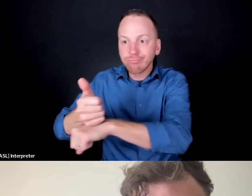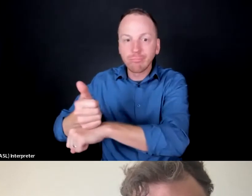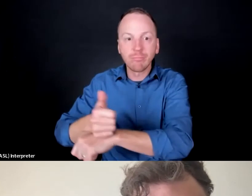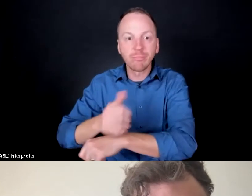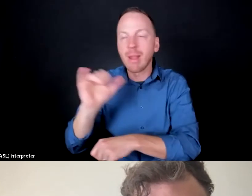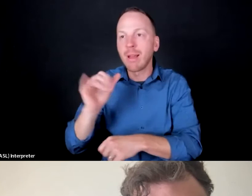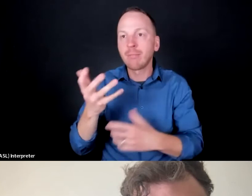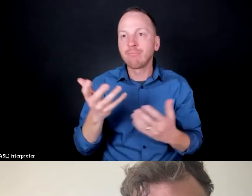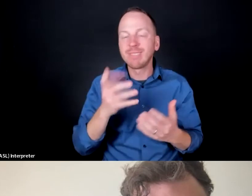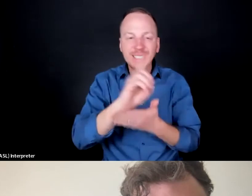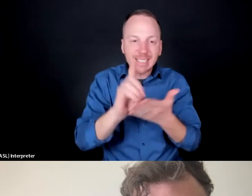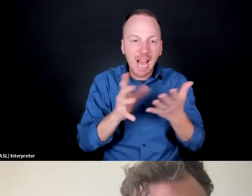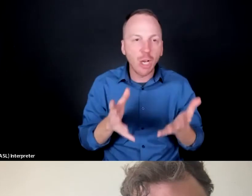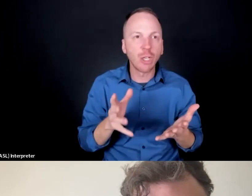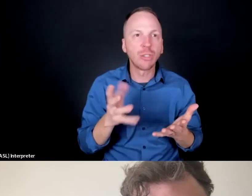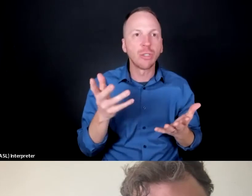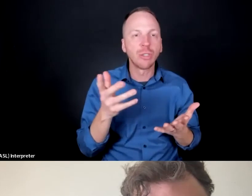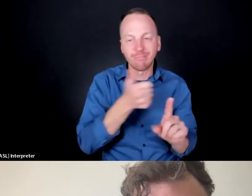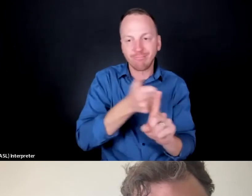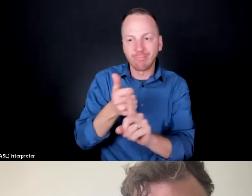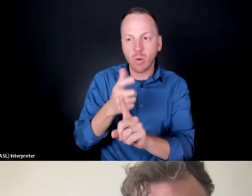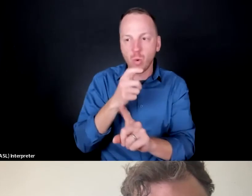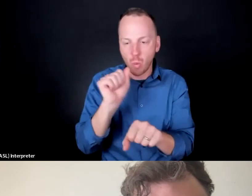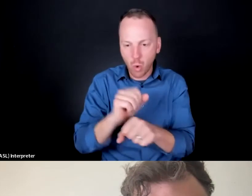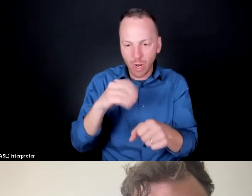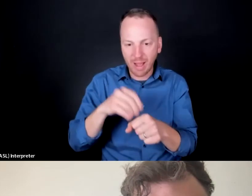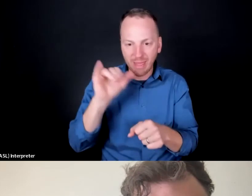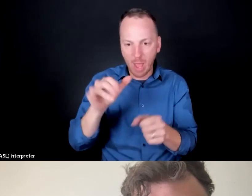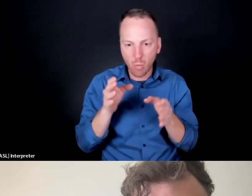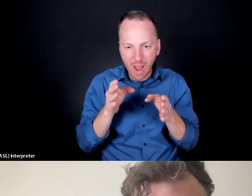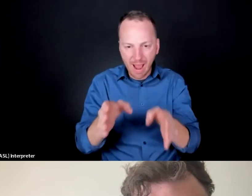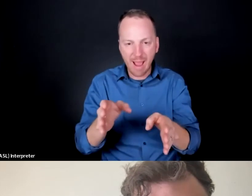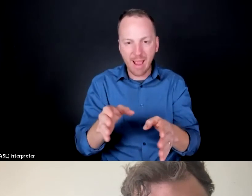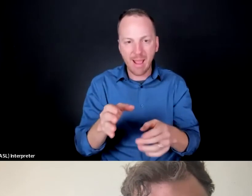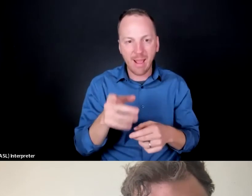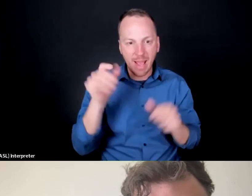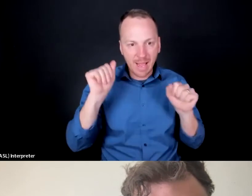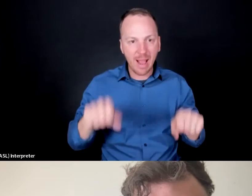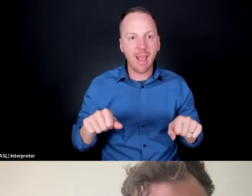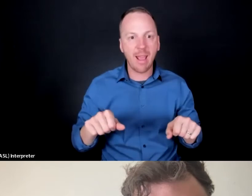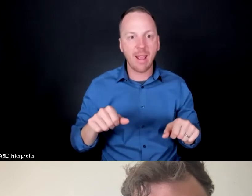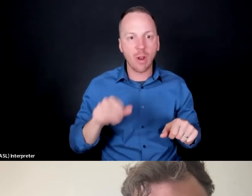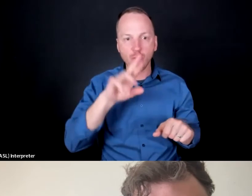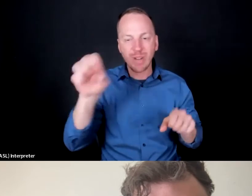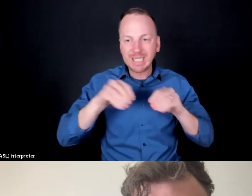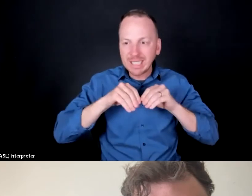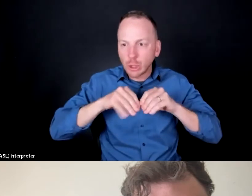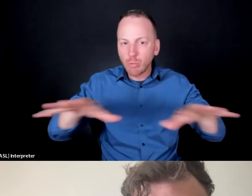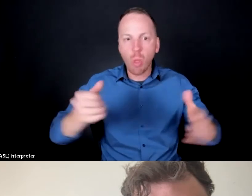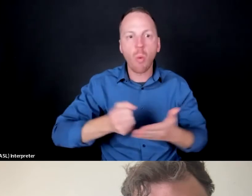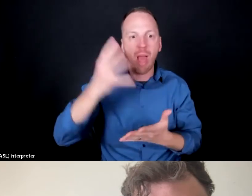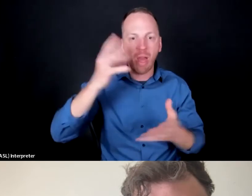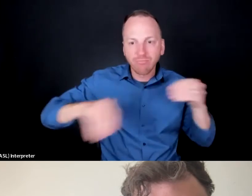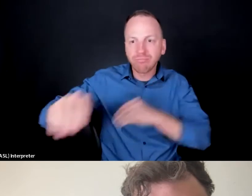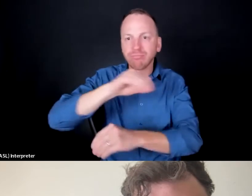or like, yeah, designers who work in this way where they can kind of redistribute that wealth and